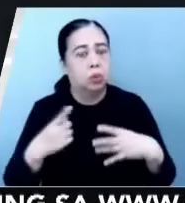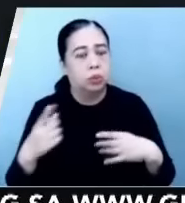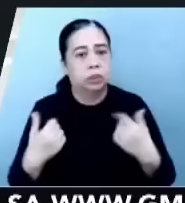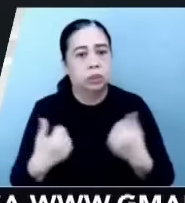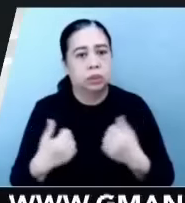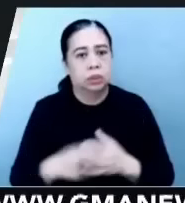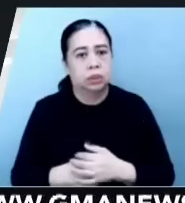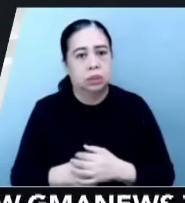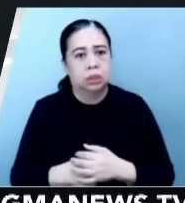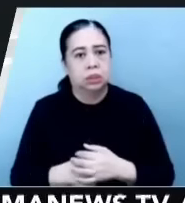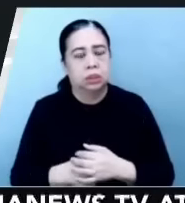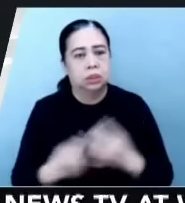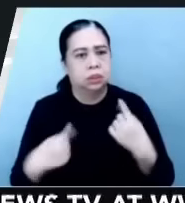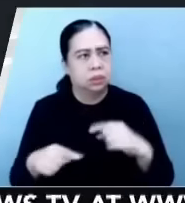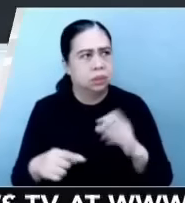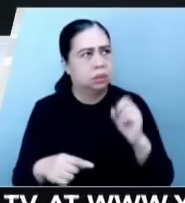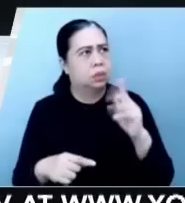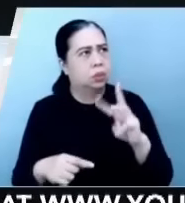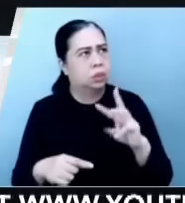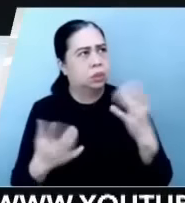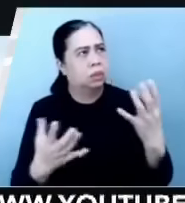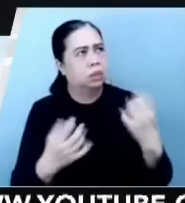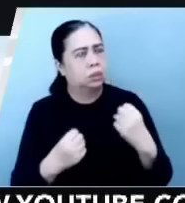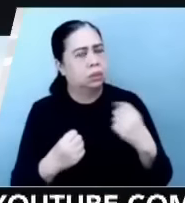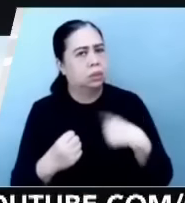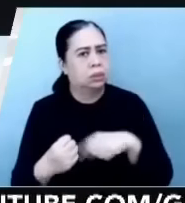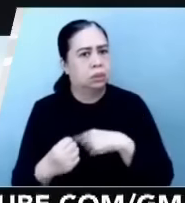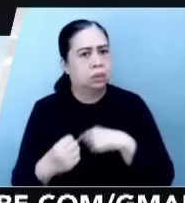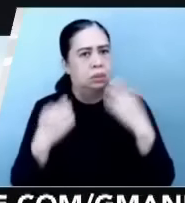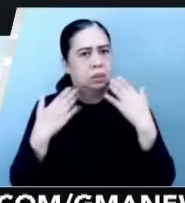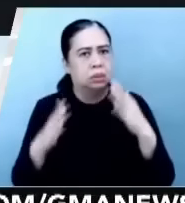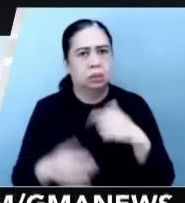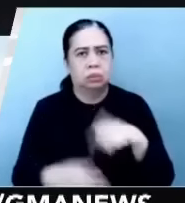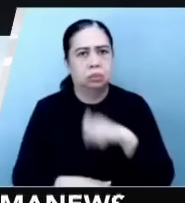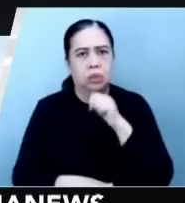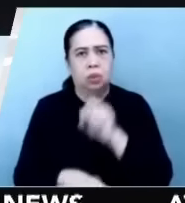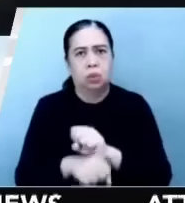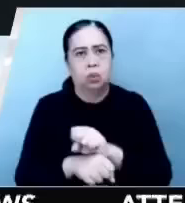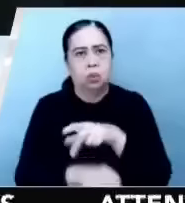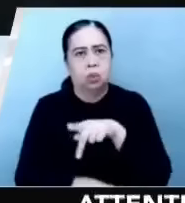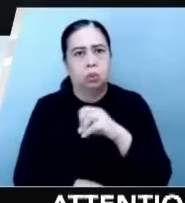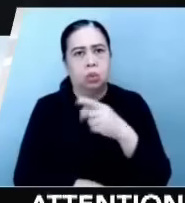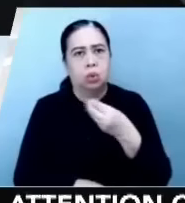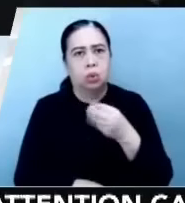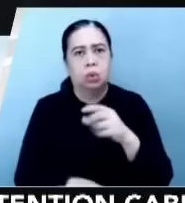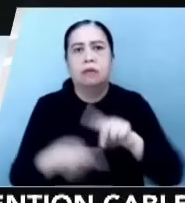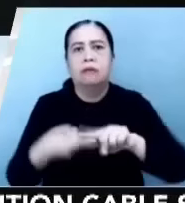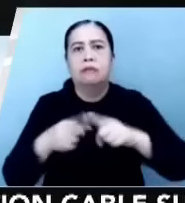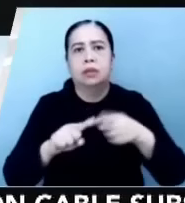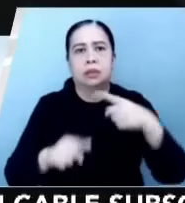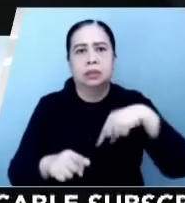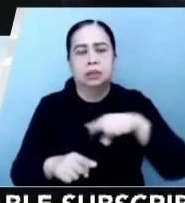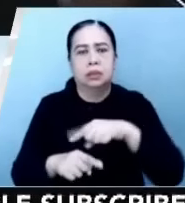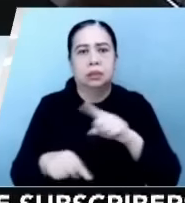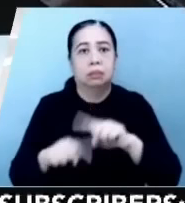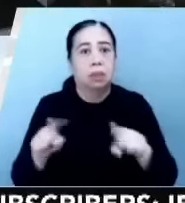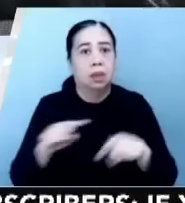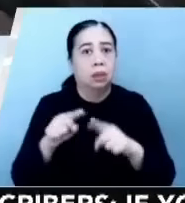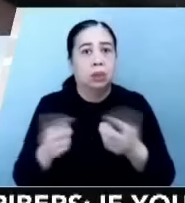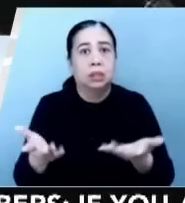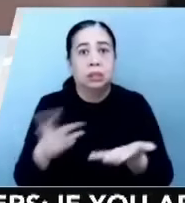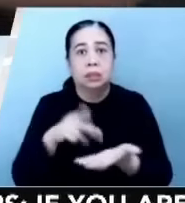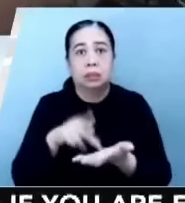skyway, and then the police already stopped us. We all are not Bogo. We are just friend together. Pero nang hanapan sila ng pasaporte.